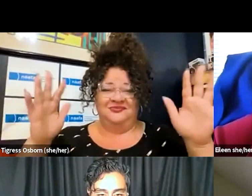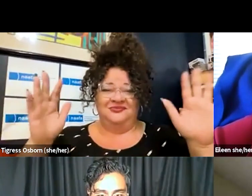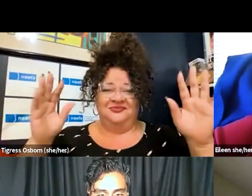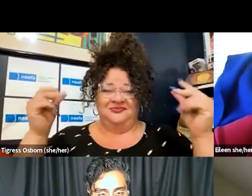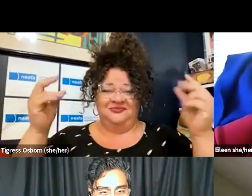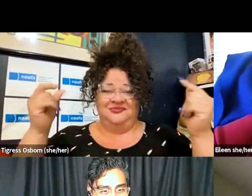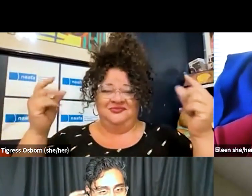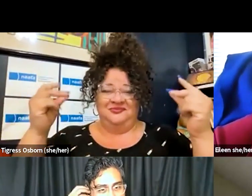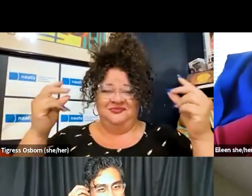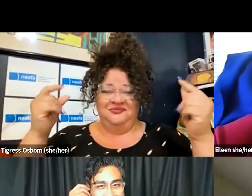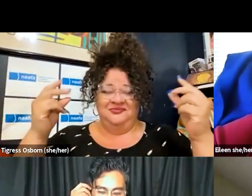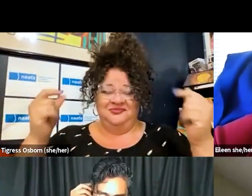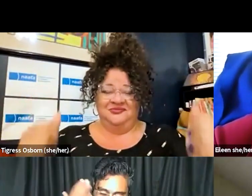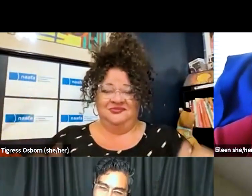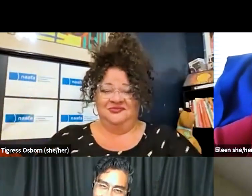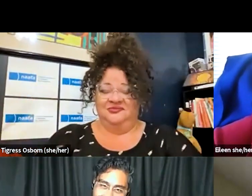Thank you.